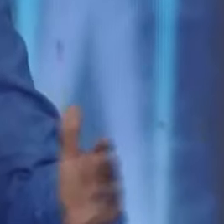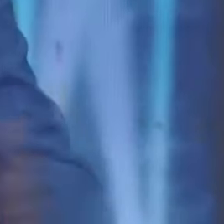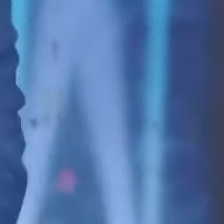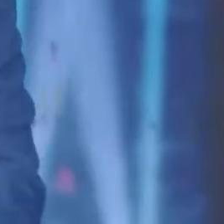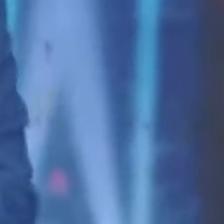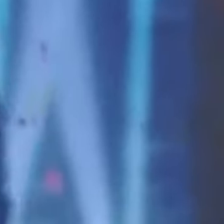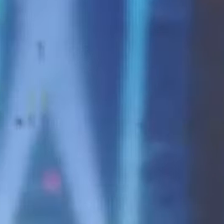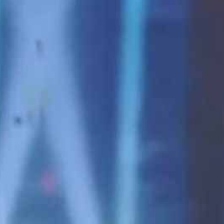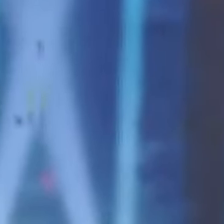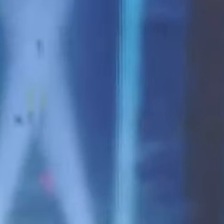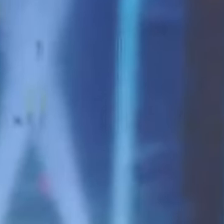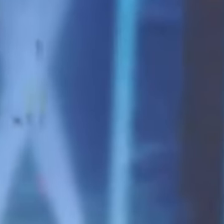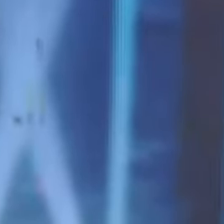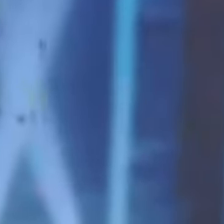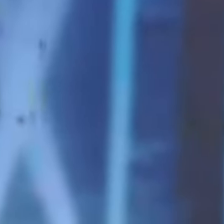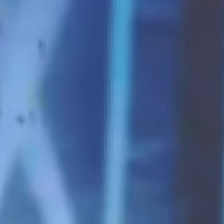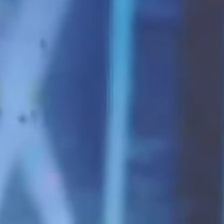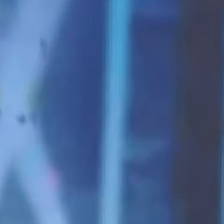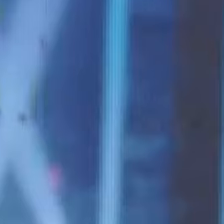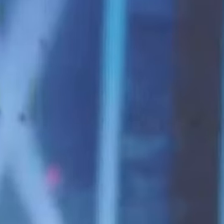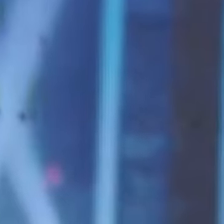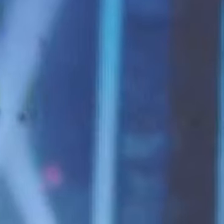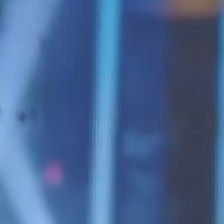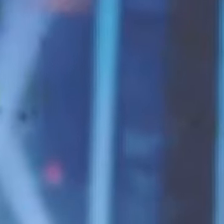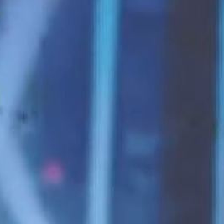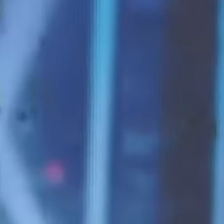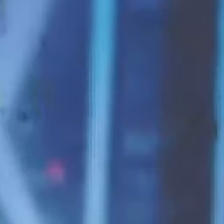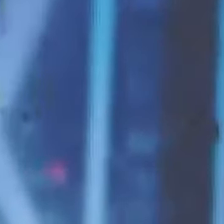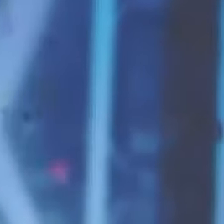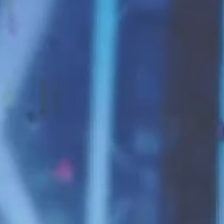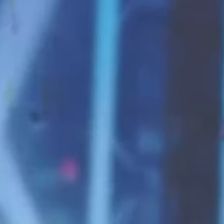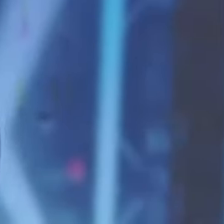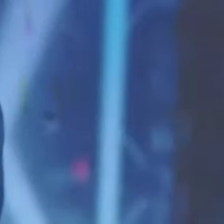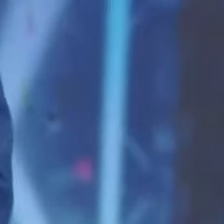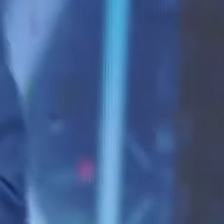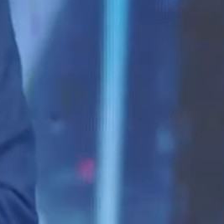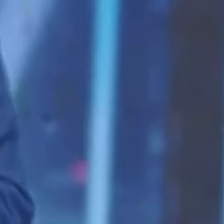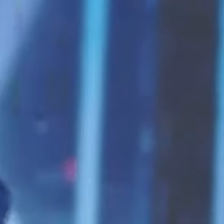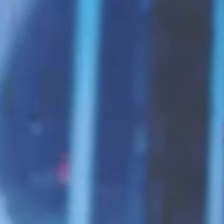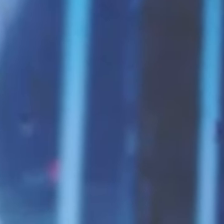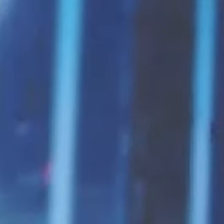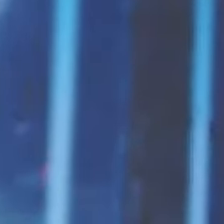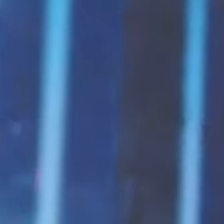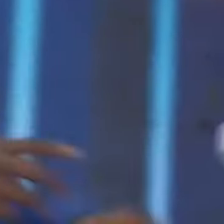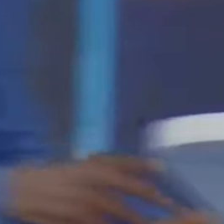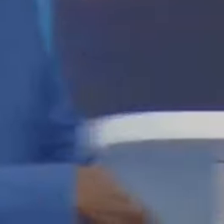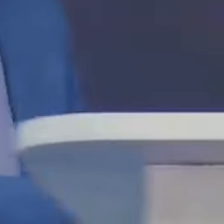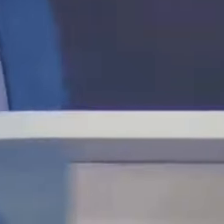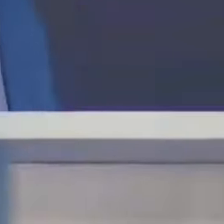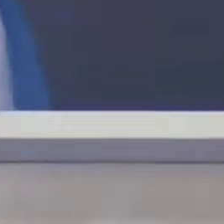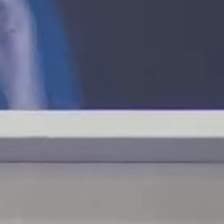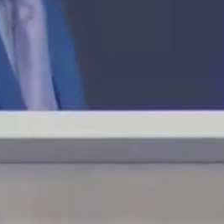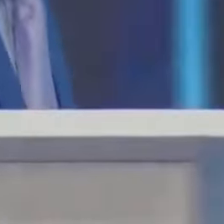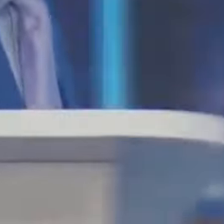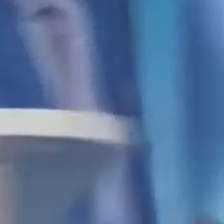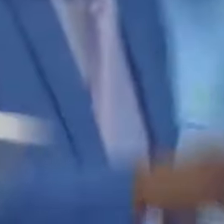primary school to run and you shut off and then you became the first yes, I remember. Do you remember when the teacher came